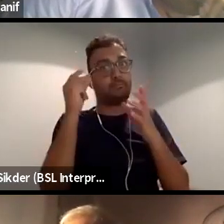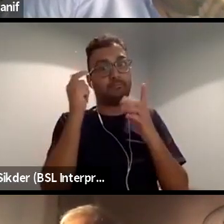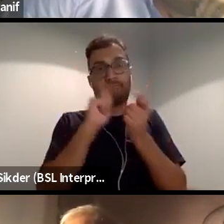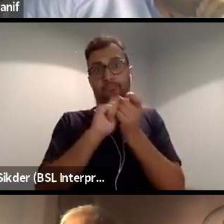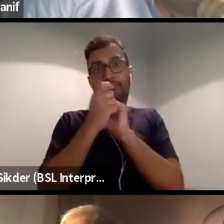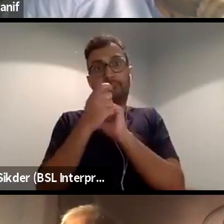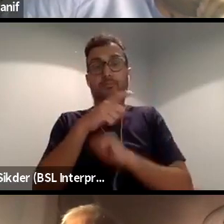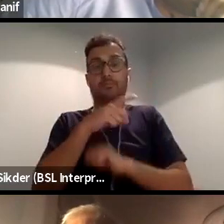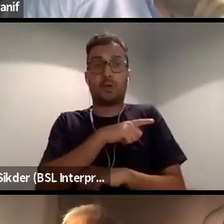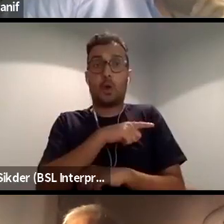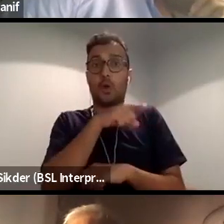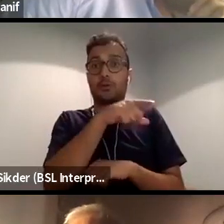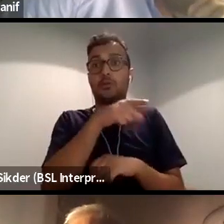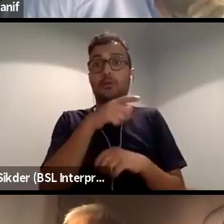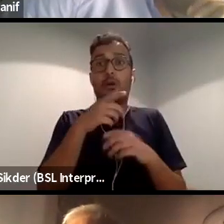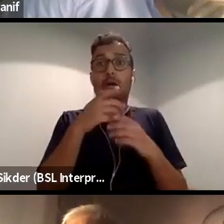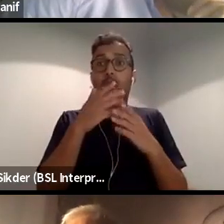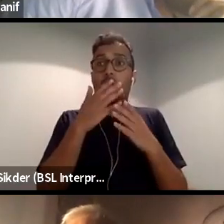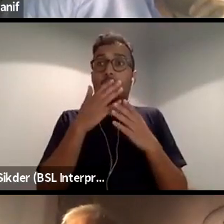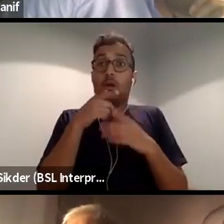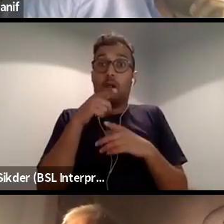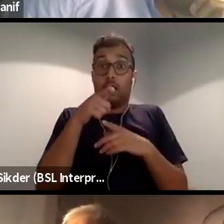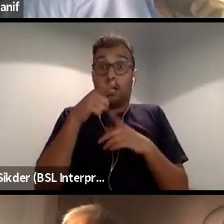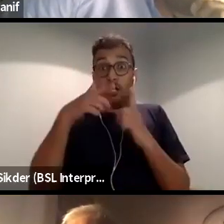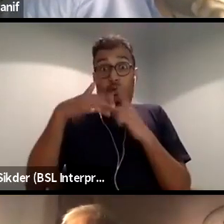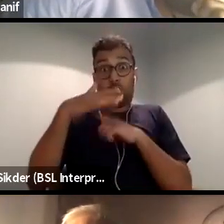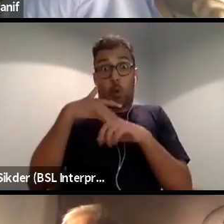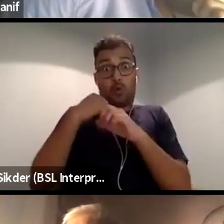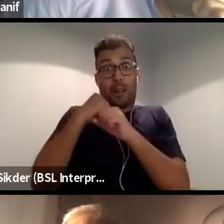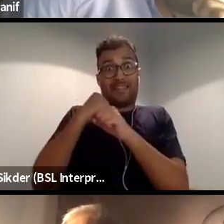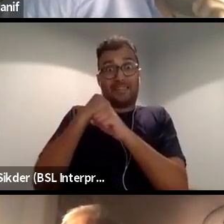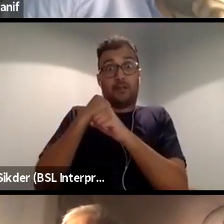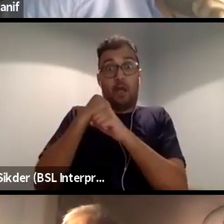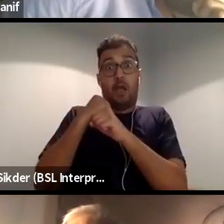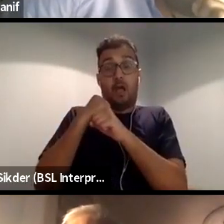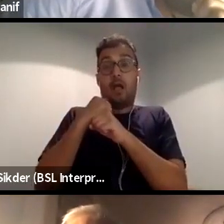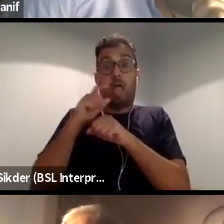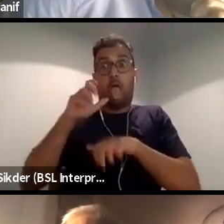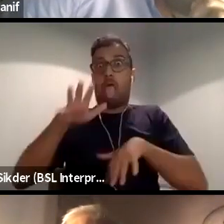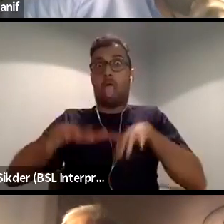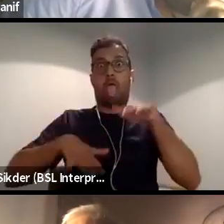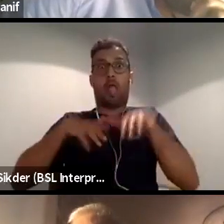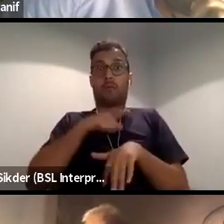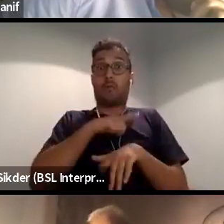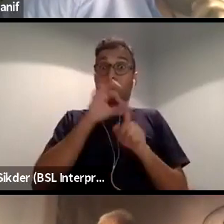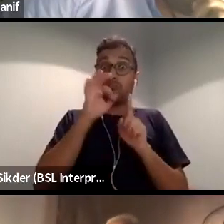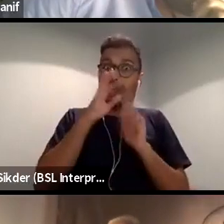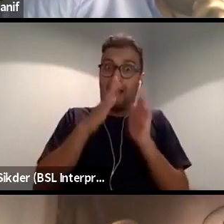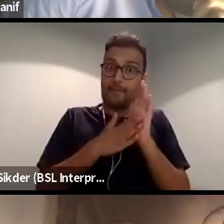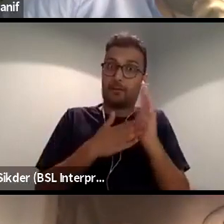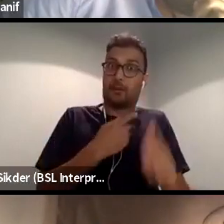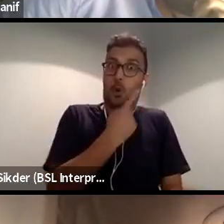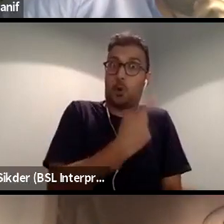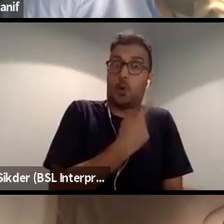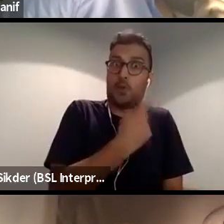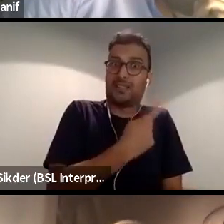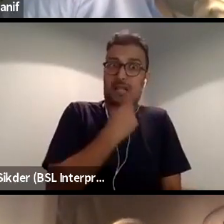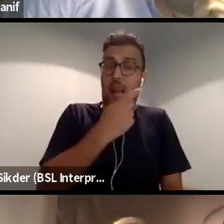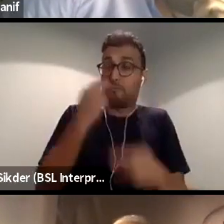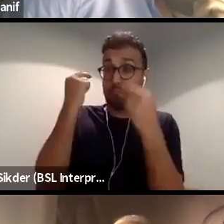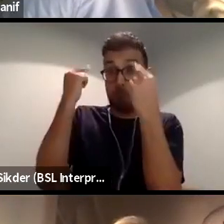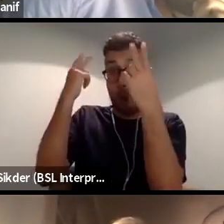attack, which came on the social media companies straight after that. And look, I think she